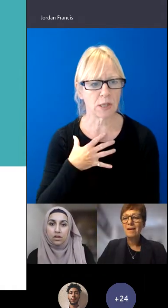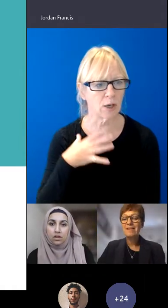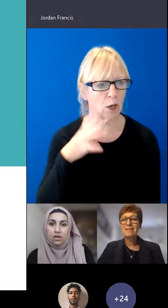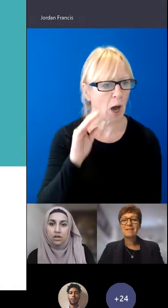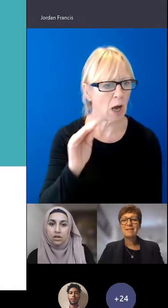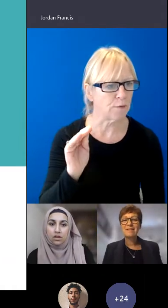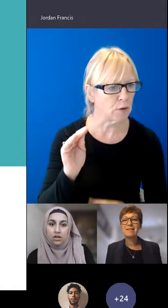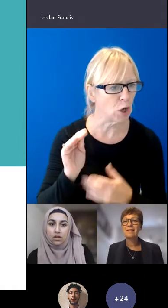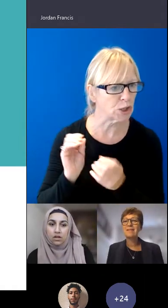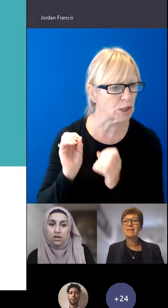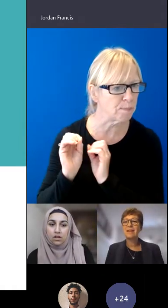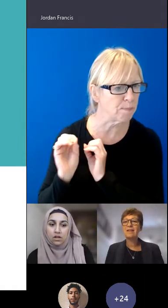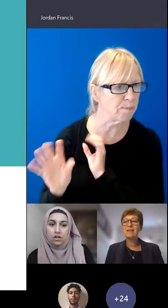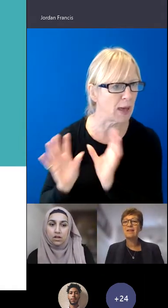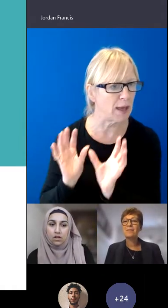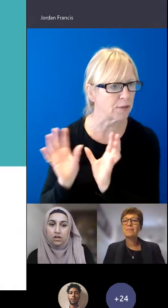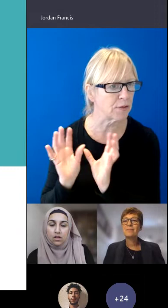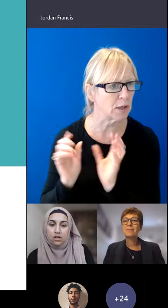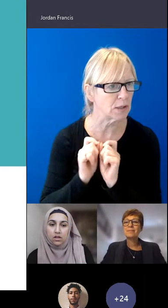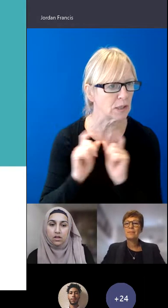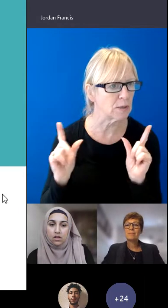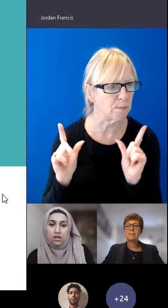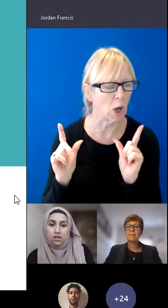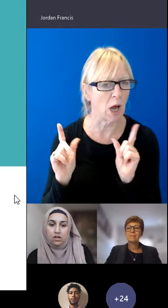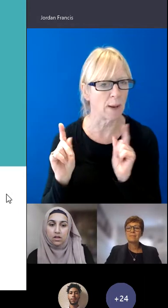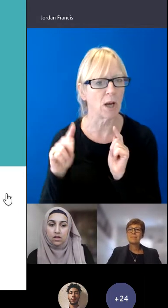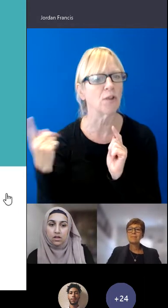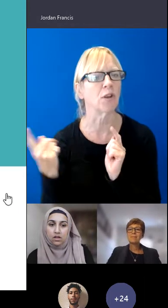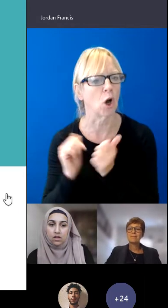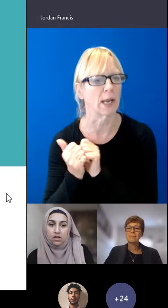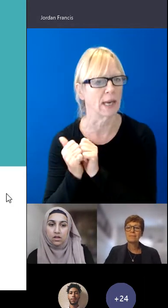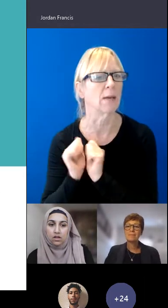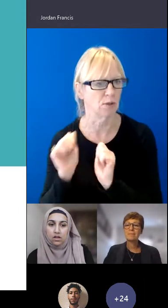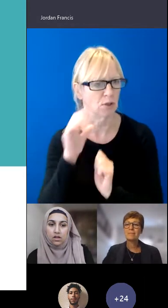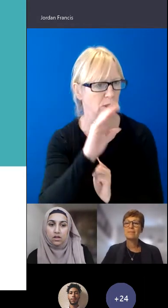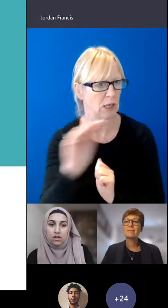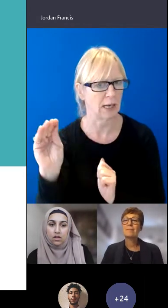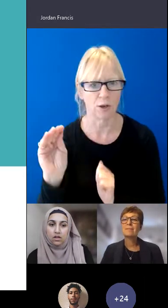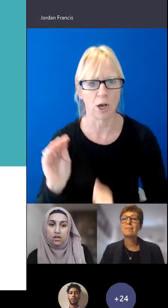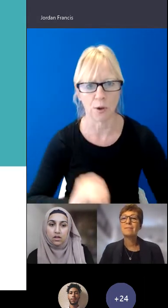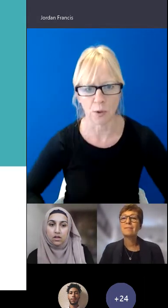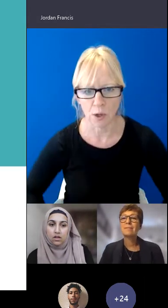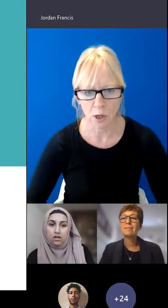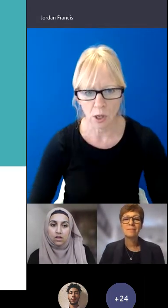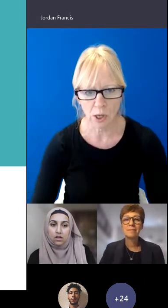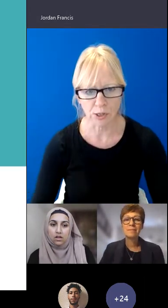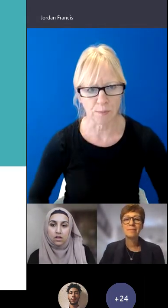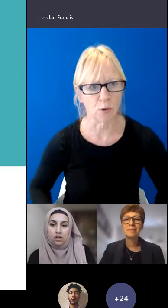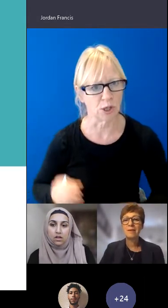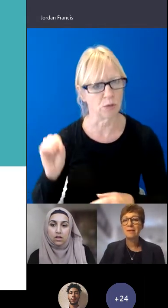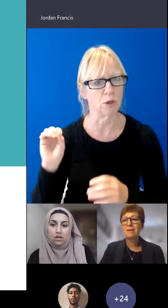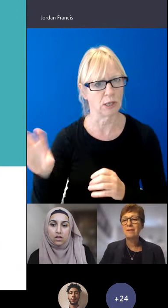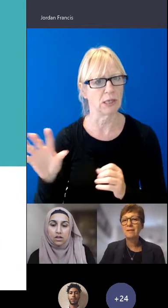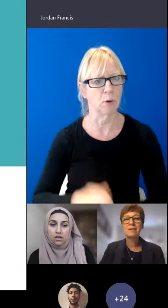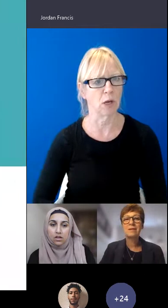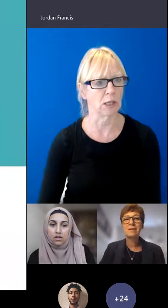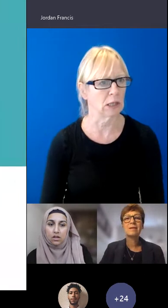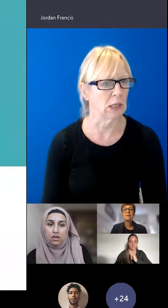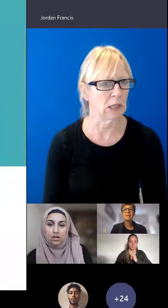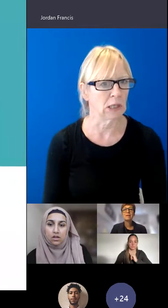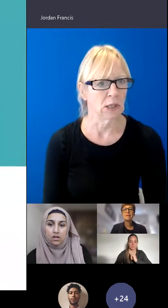And just so you know, I've lost Beth as a spotlight, my other colleague, but just to let you know, at some point she will